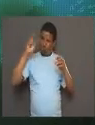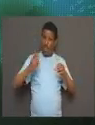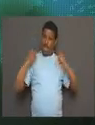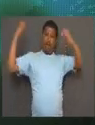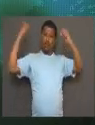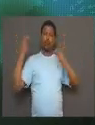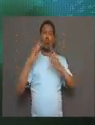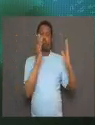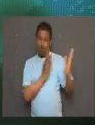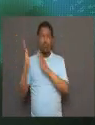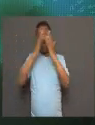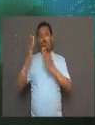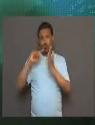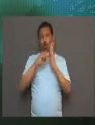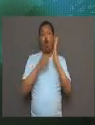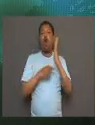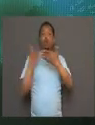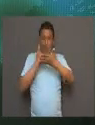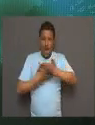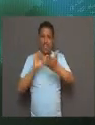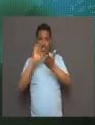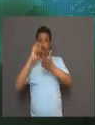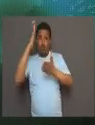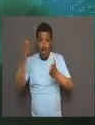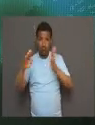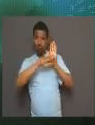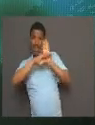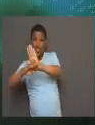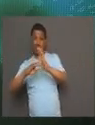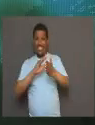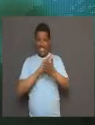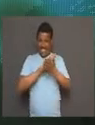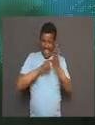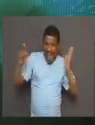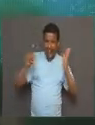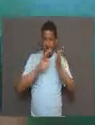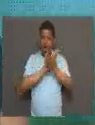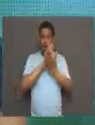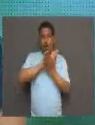dot map that will present clear quantitative data.